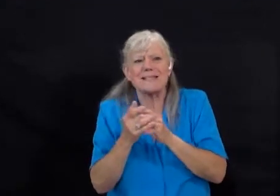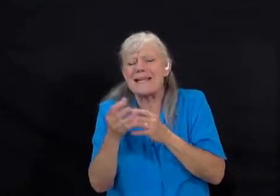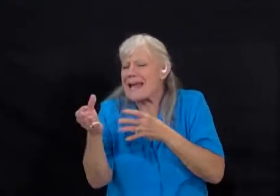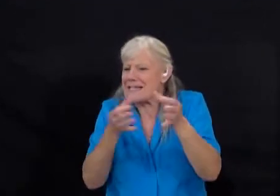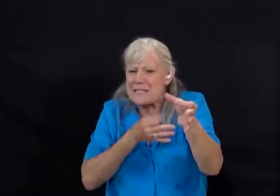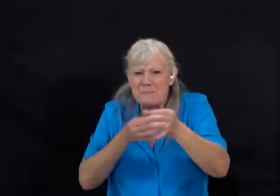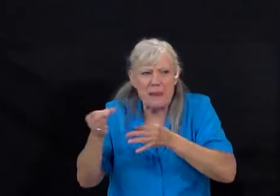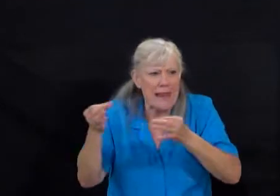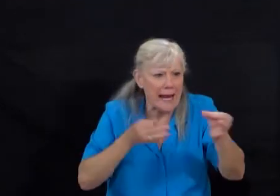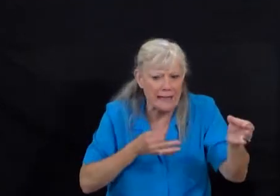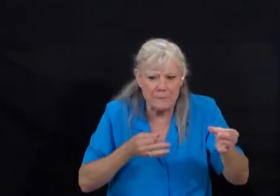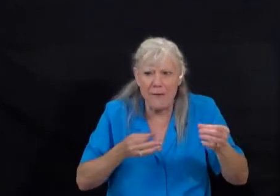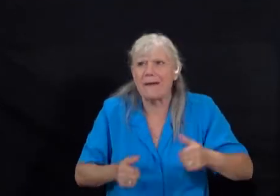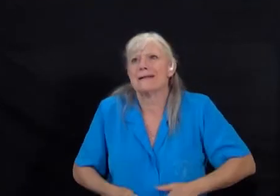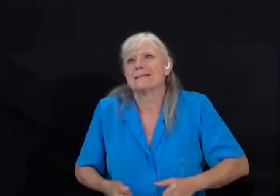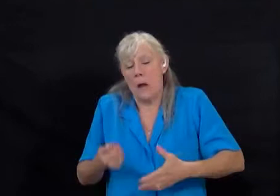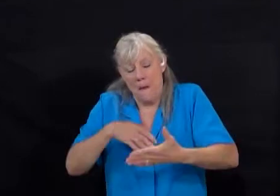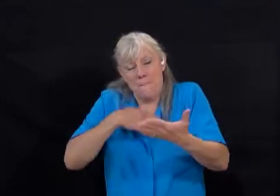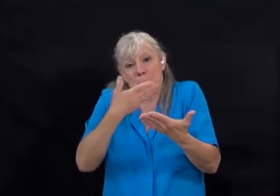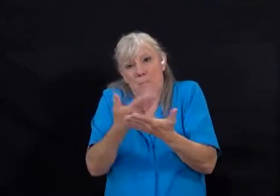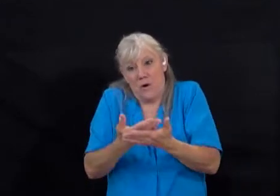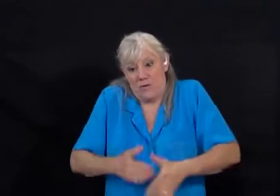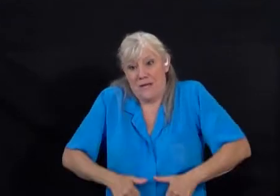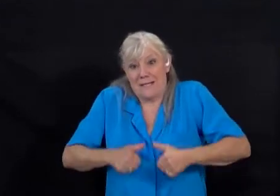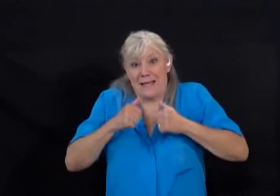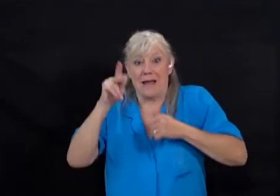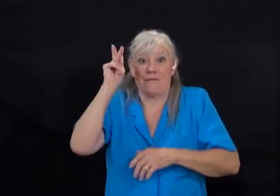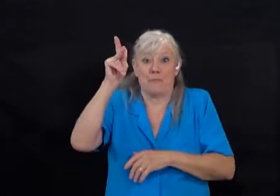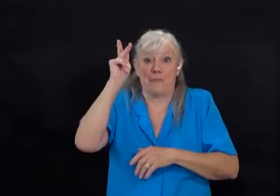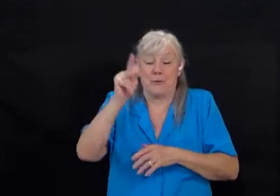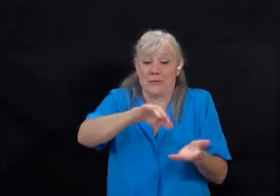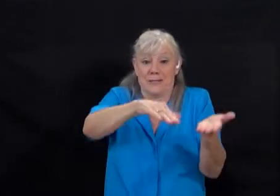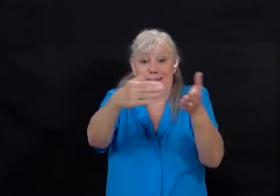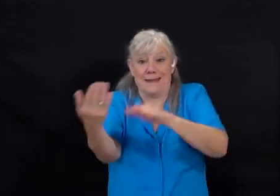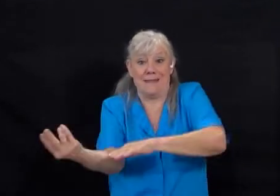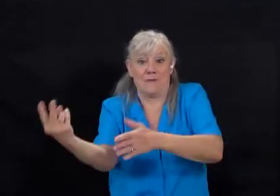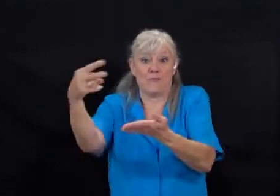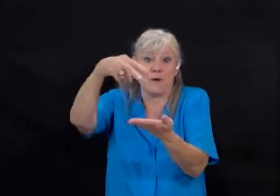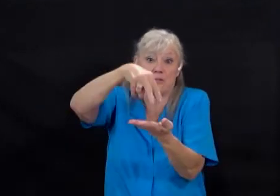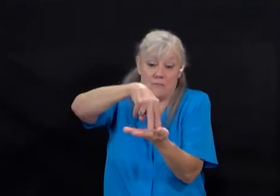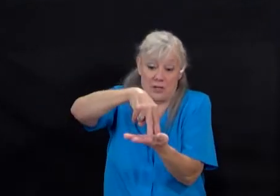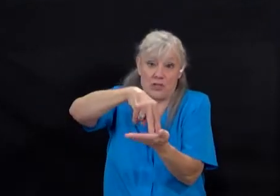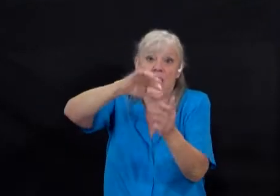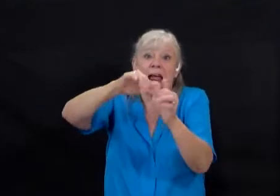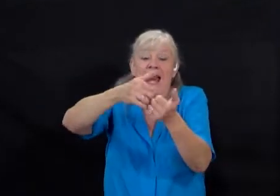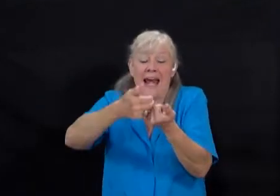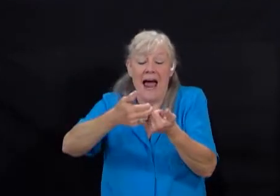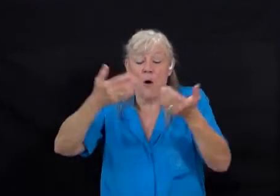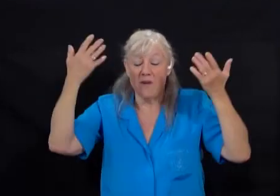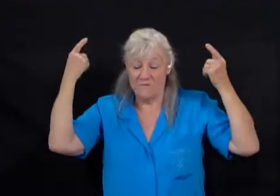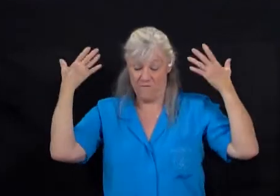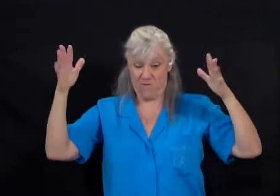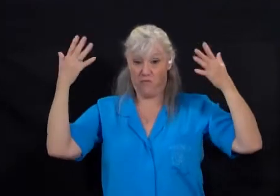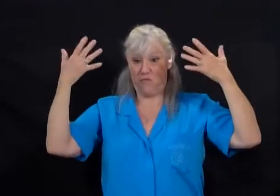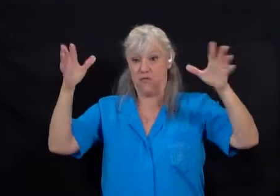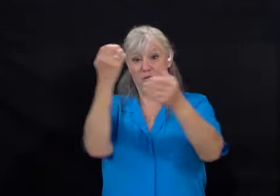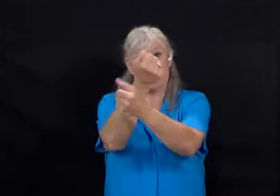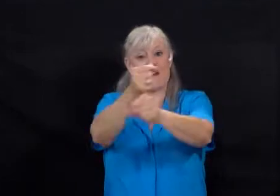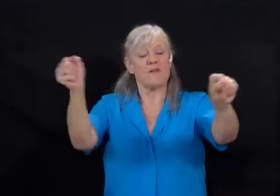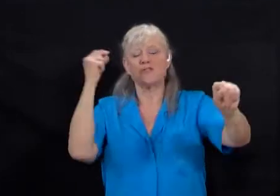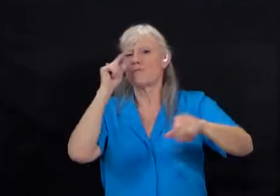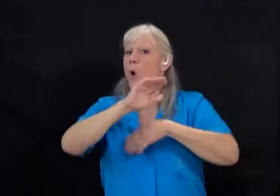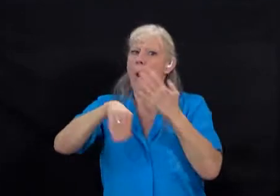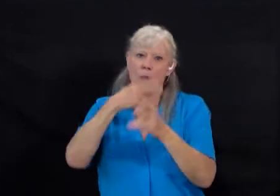birth, life, preaching, death, and resurrection, and how he had accomplished the salvation of the